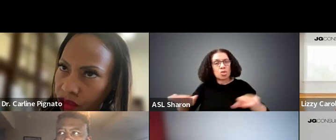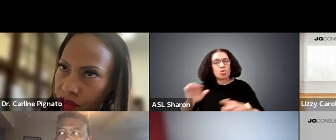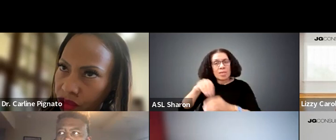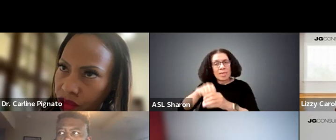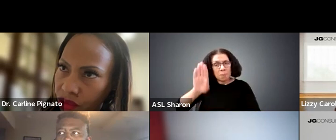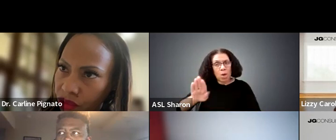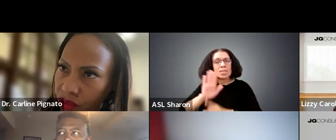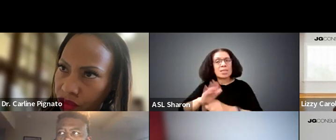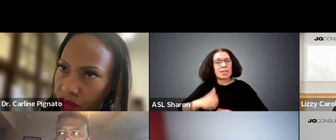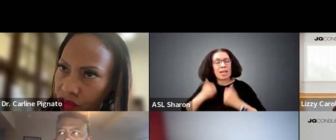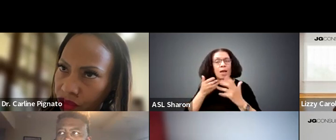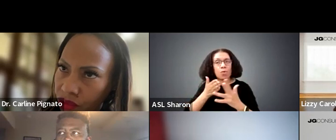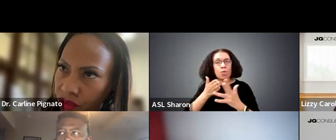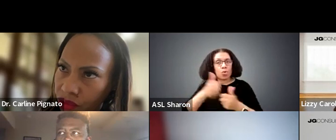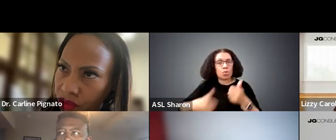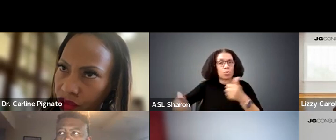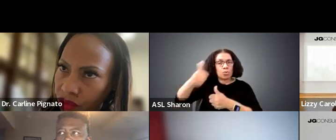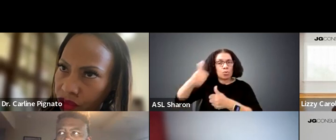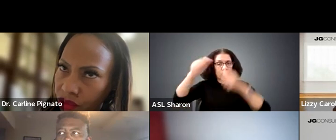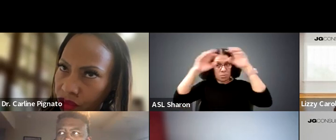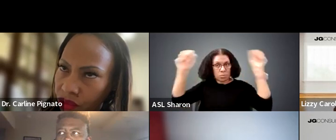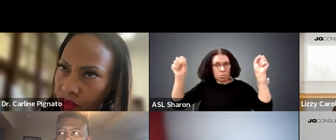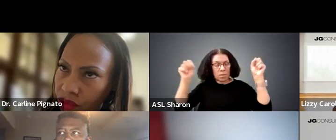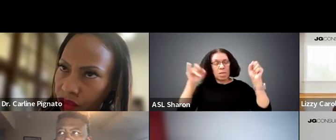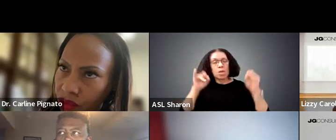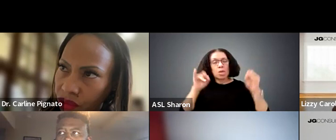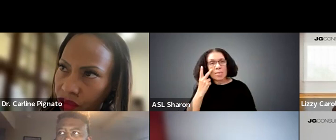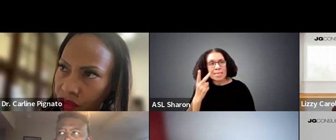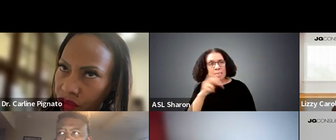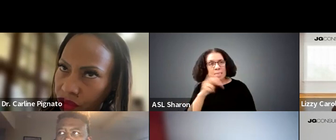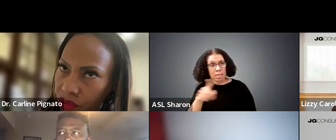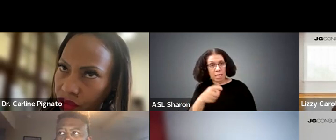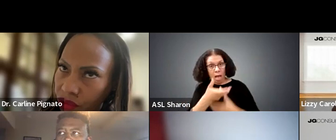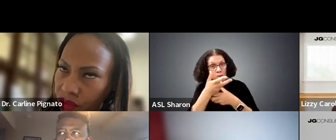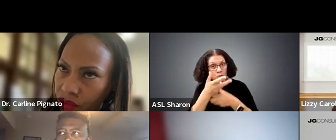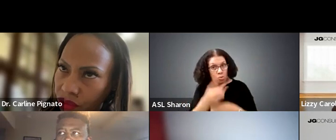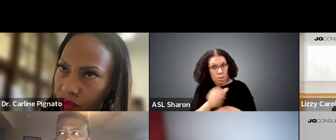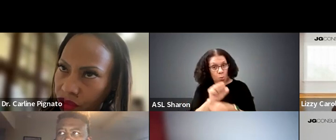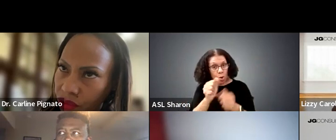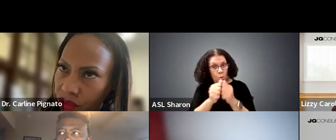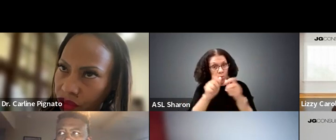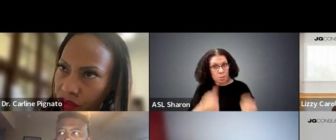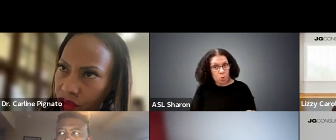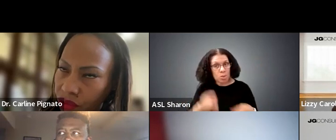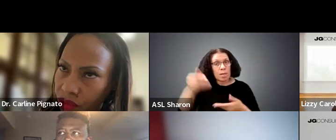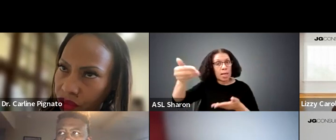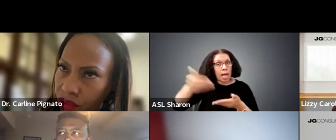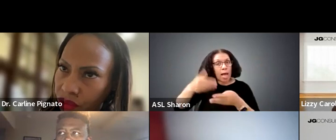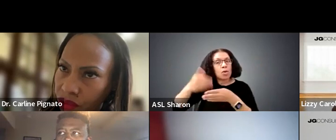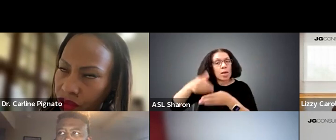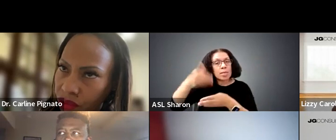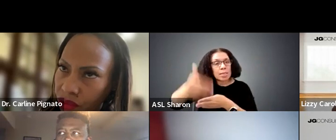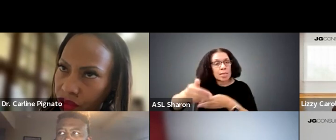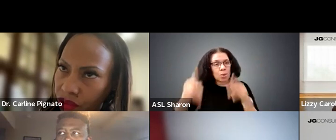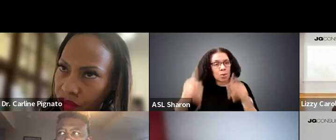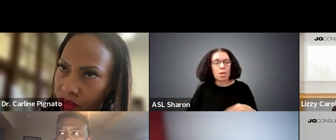in person to know, is this somebody that I can actually trust and work with and hire as our next superintendent? I call